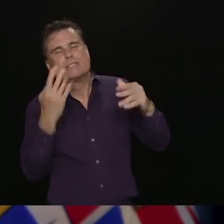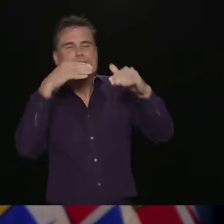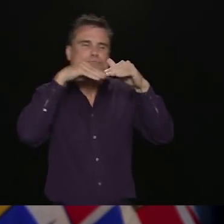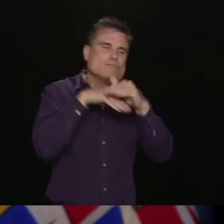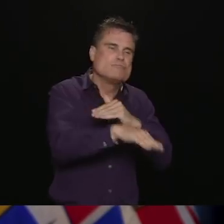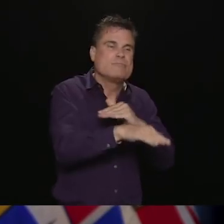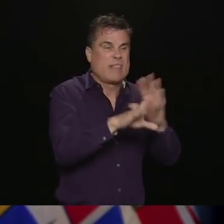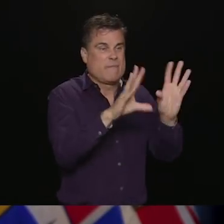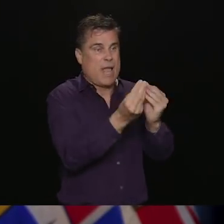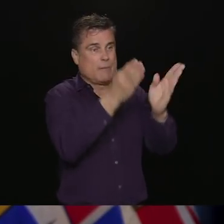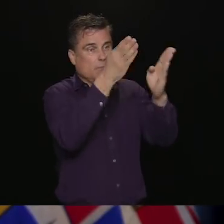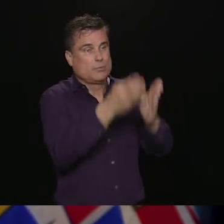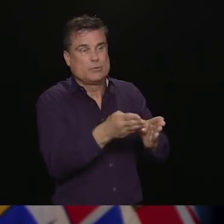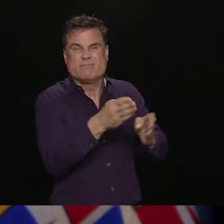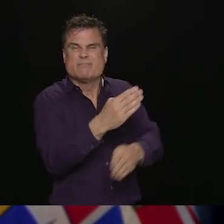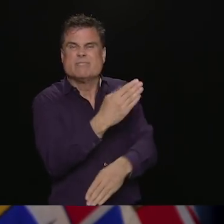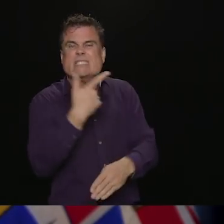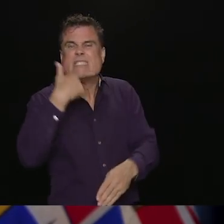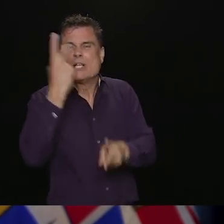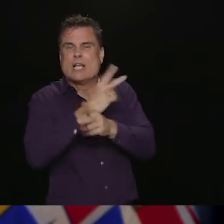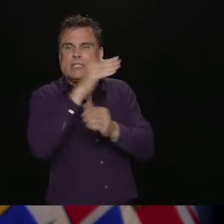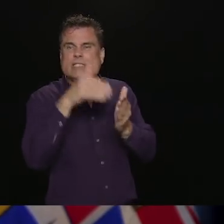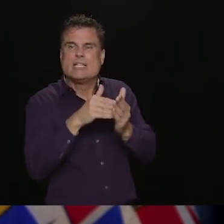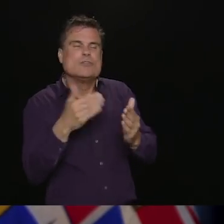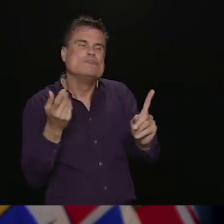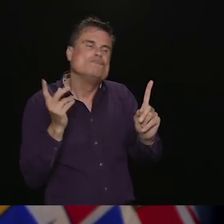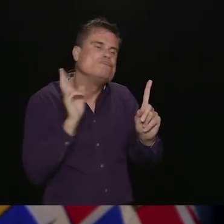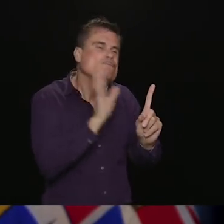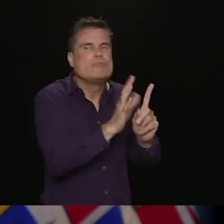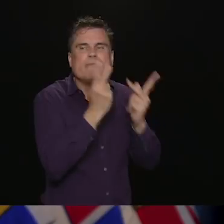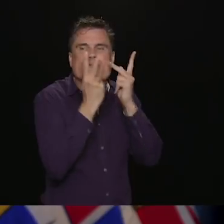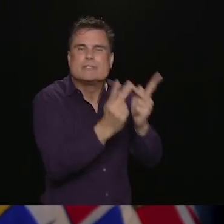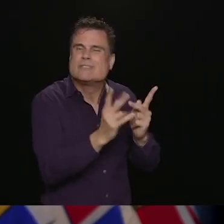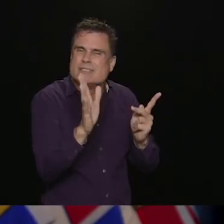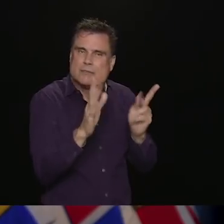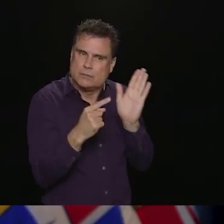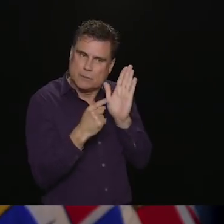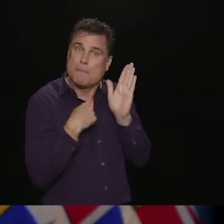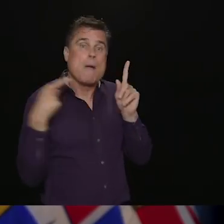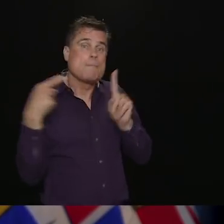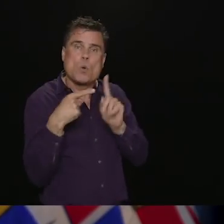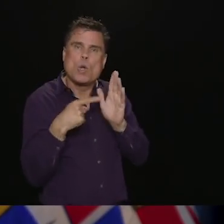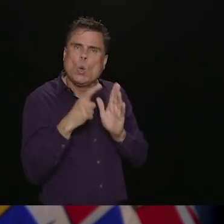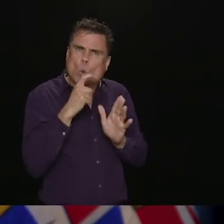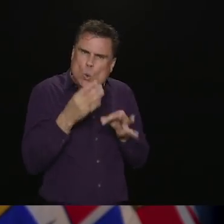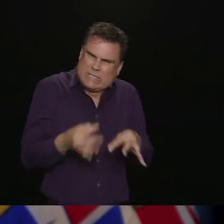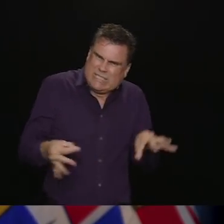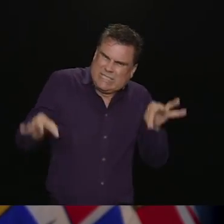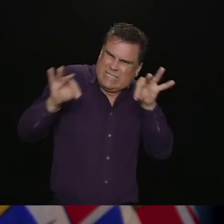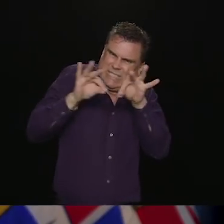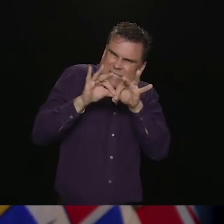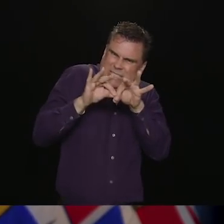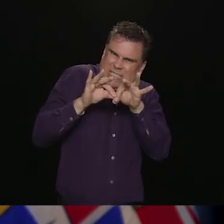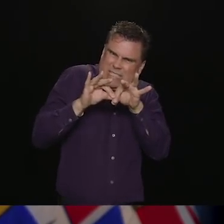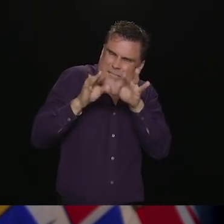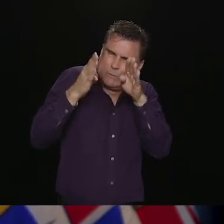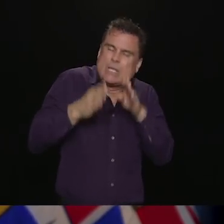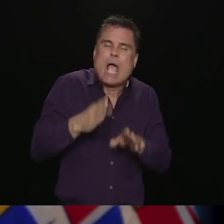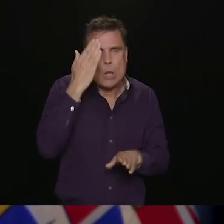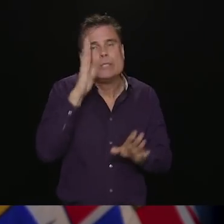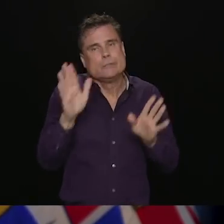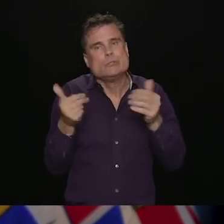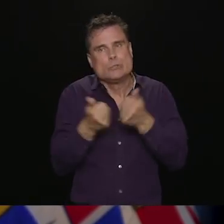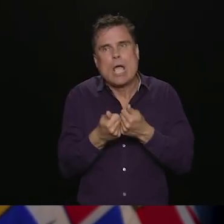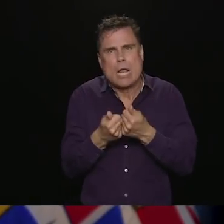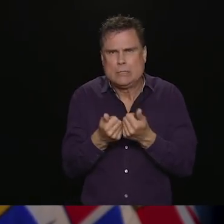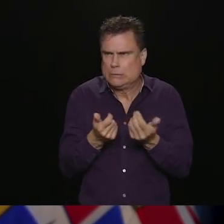it's trying to get everybody to the same approach. And we are, as I've mentioned, working with the sector on making sure